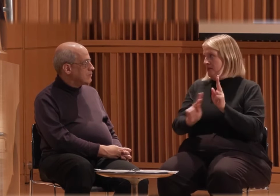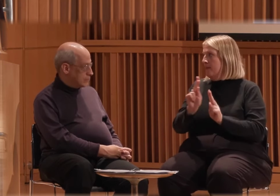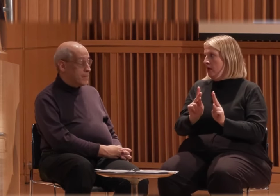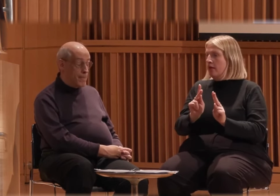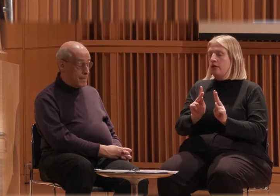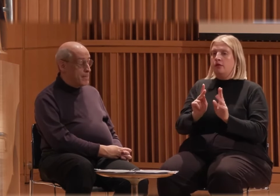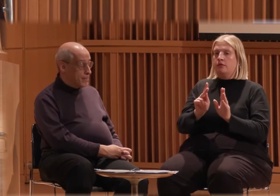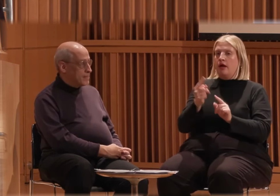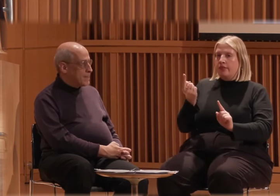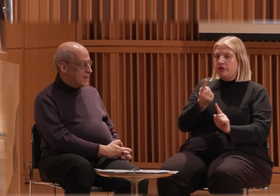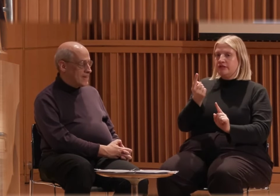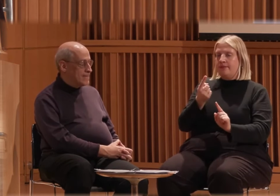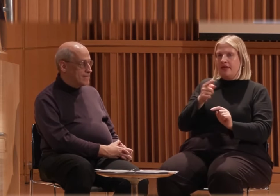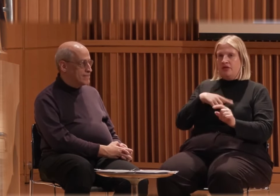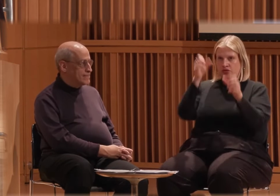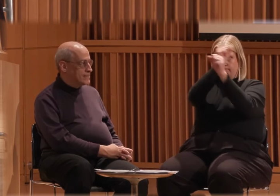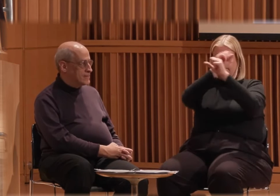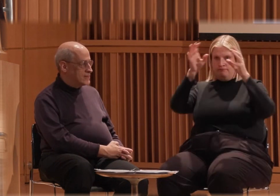and there's something to strategic